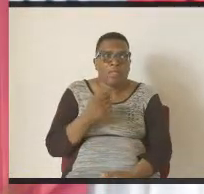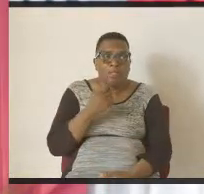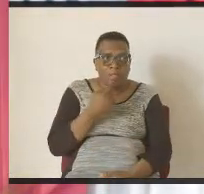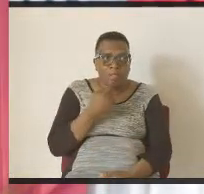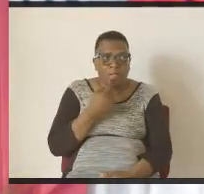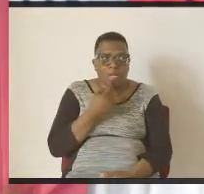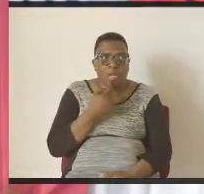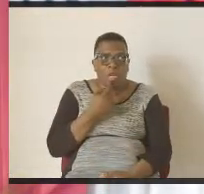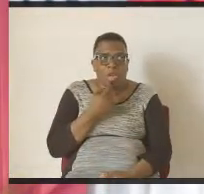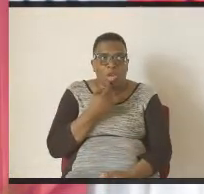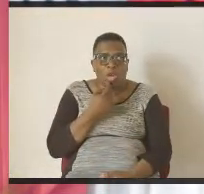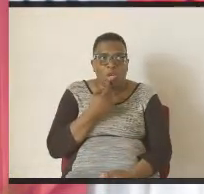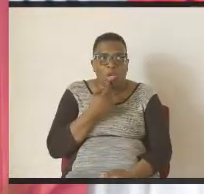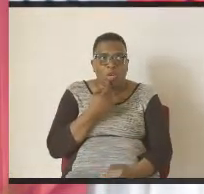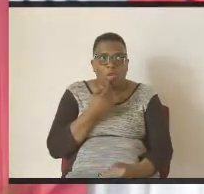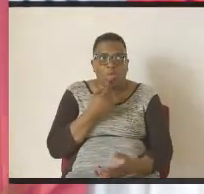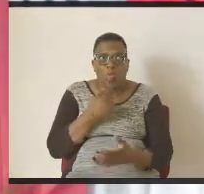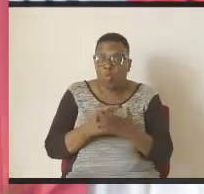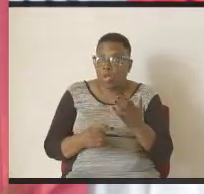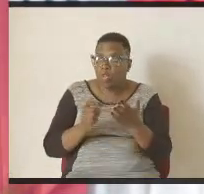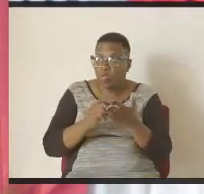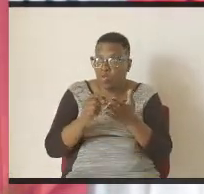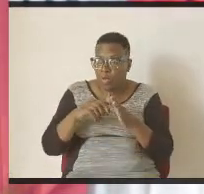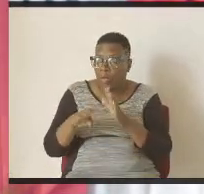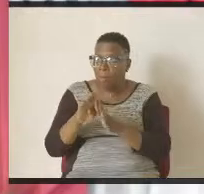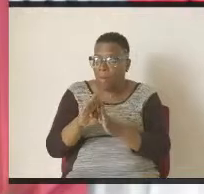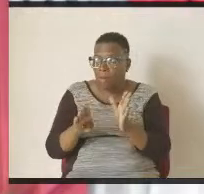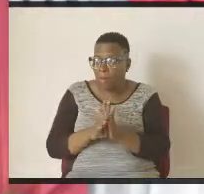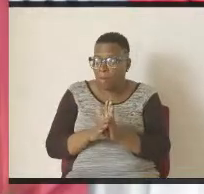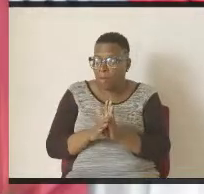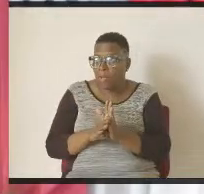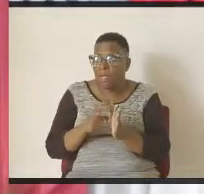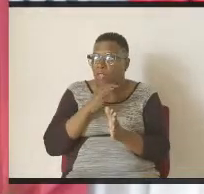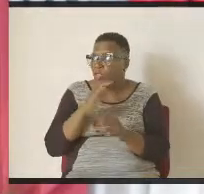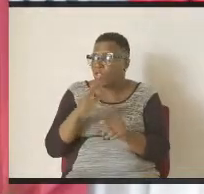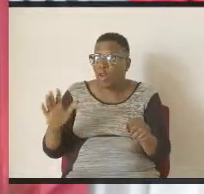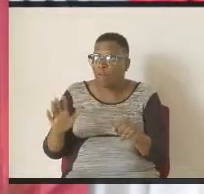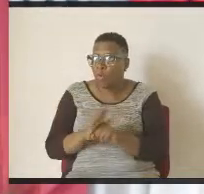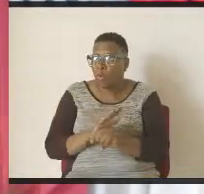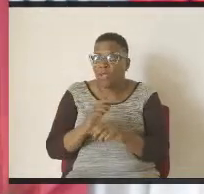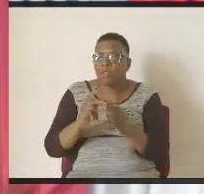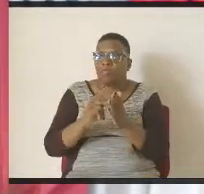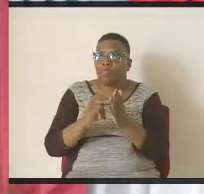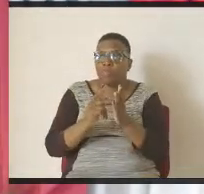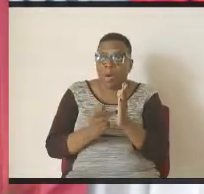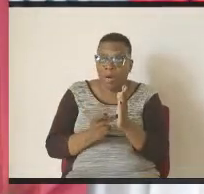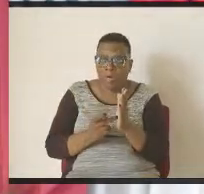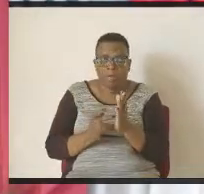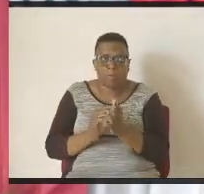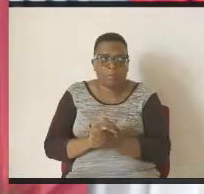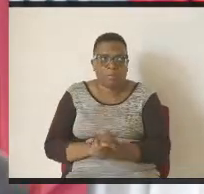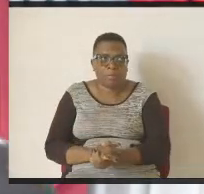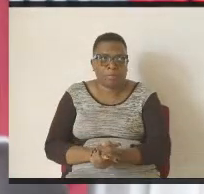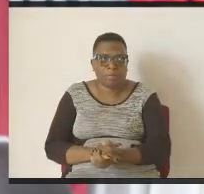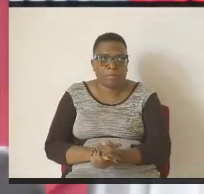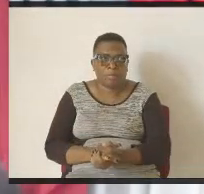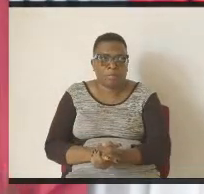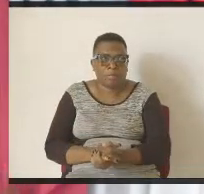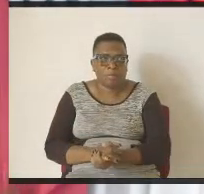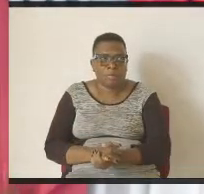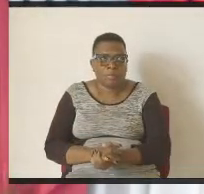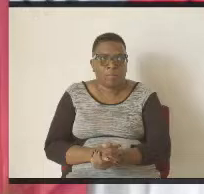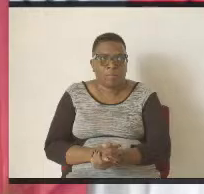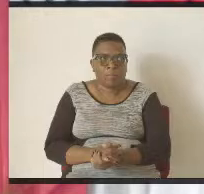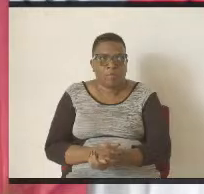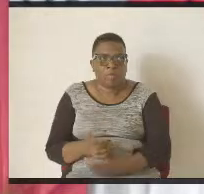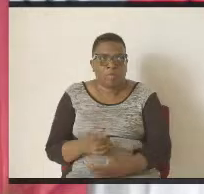over, especially outside of this season. The 125, out of the 125, and our